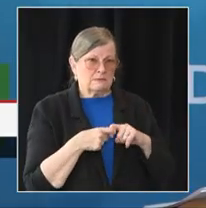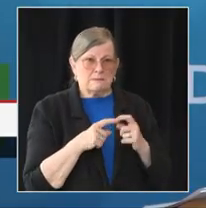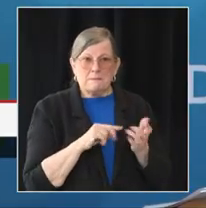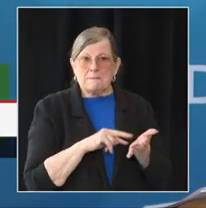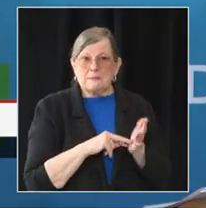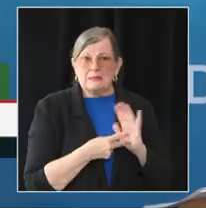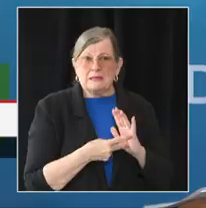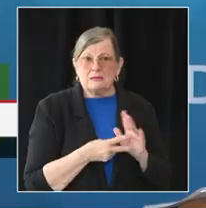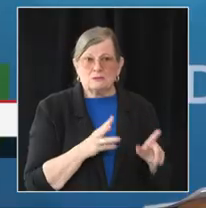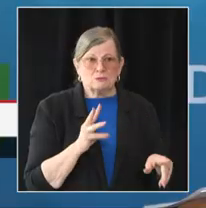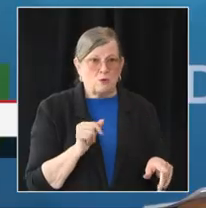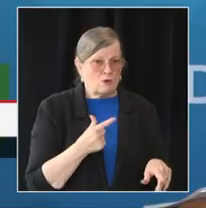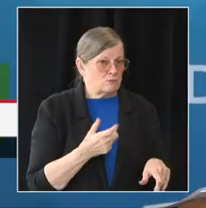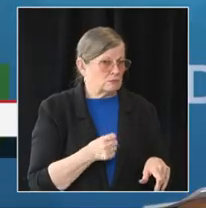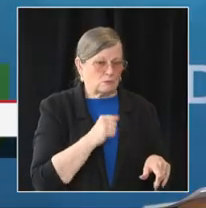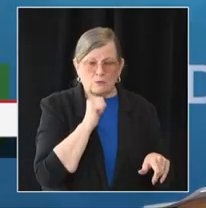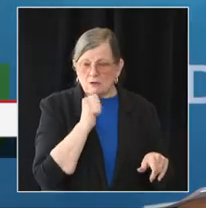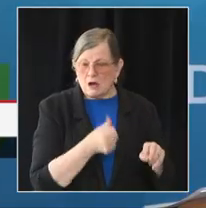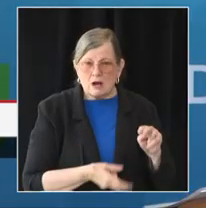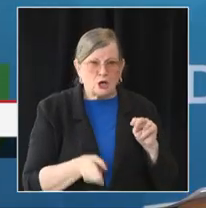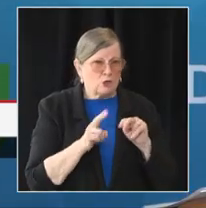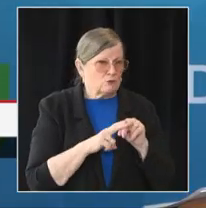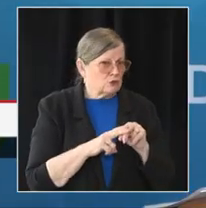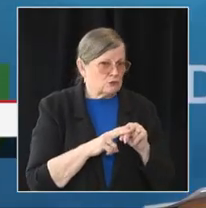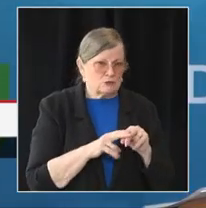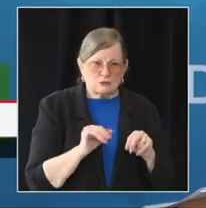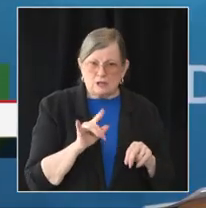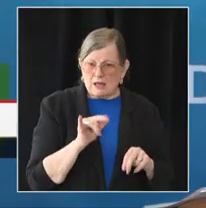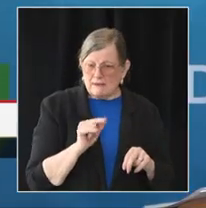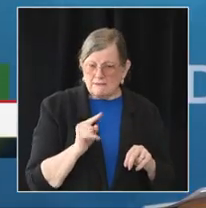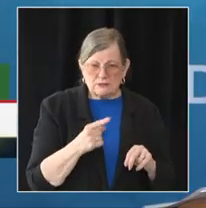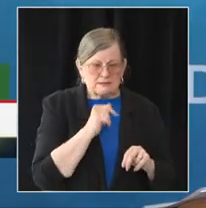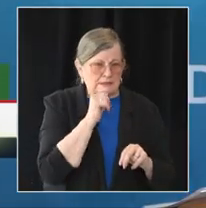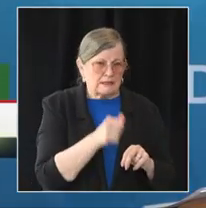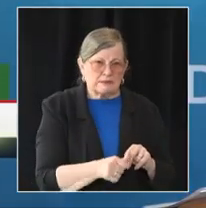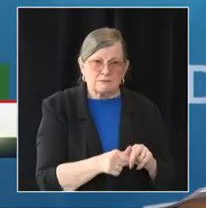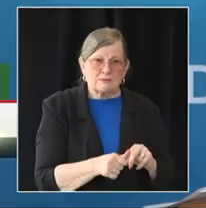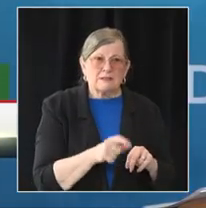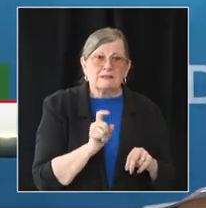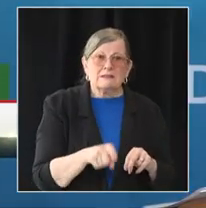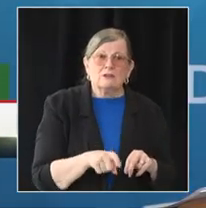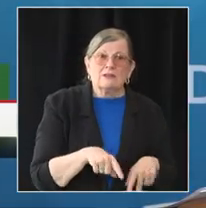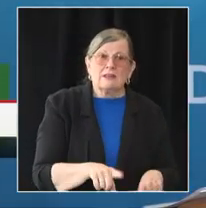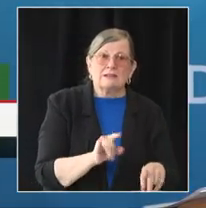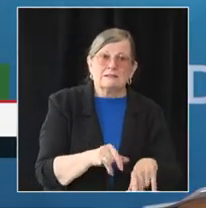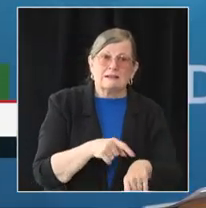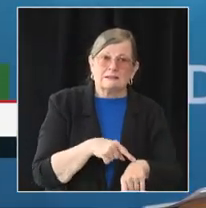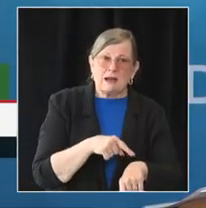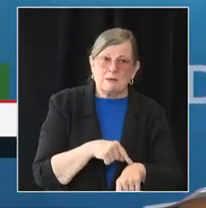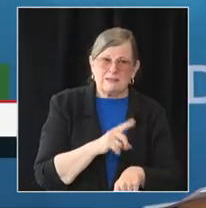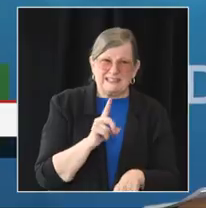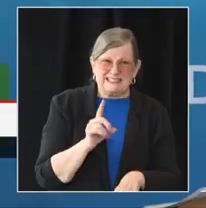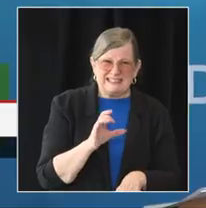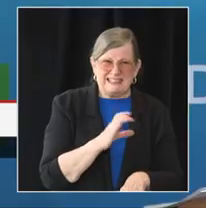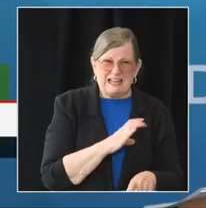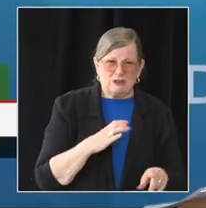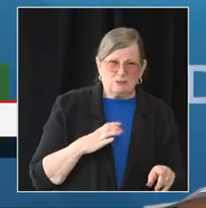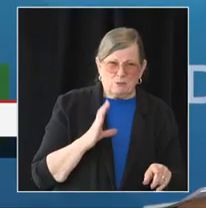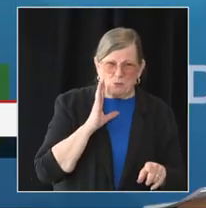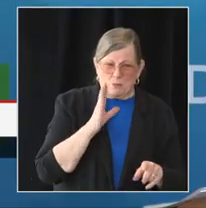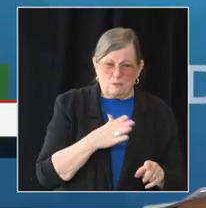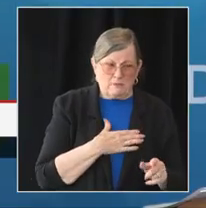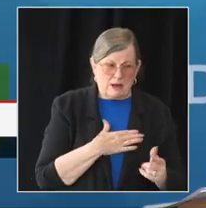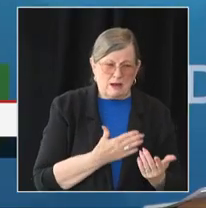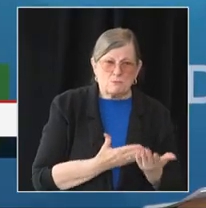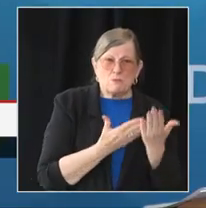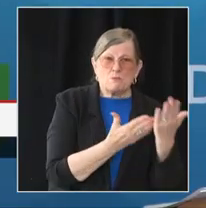July 1st, while they consider my proposal for a complete repeal. So I know that when